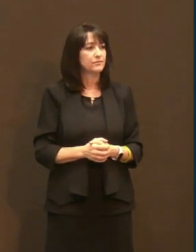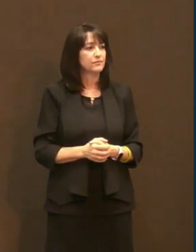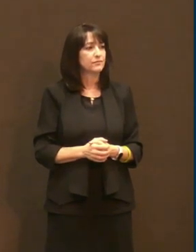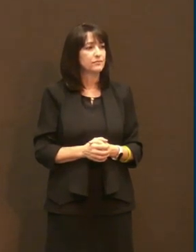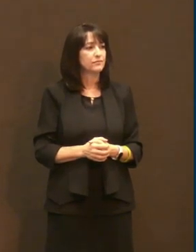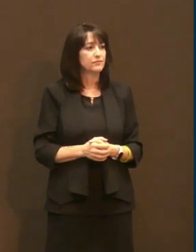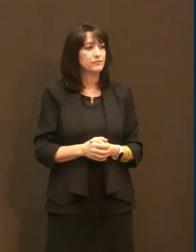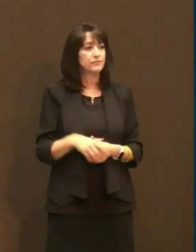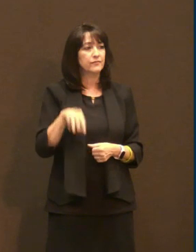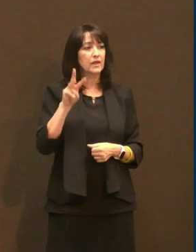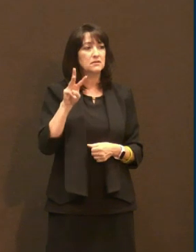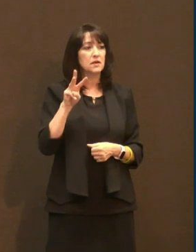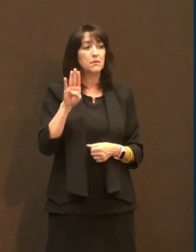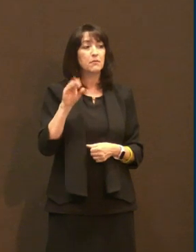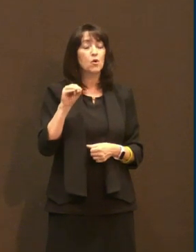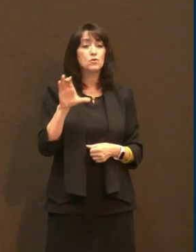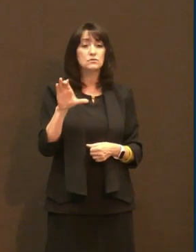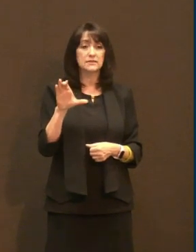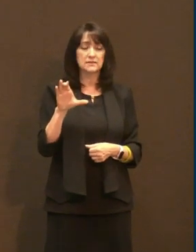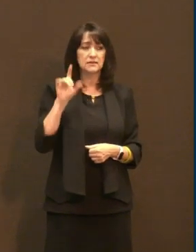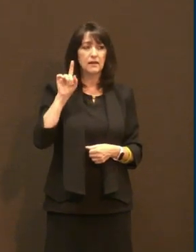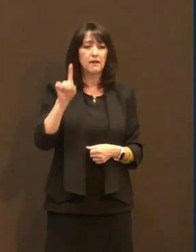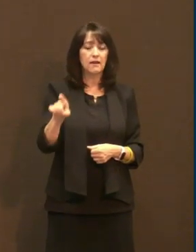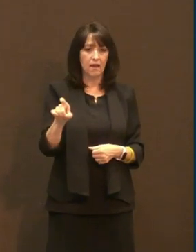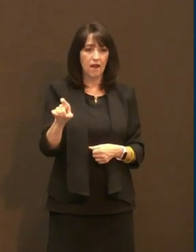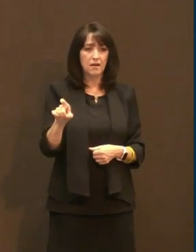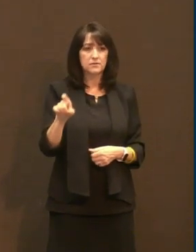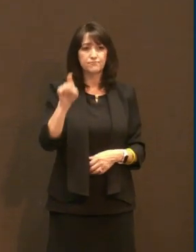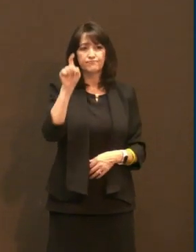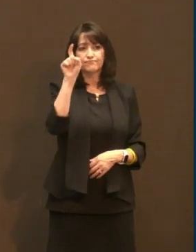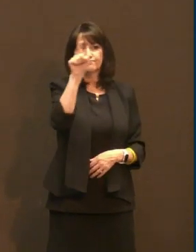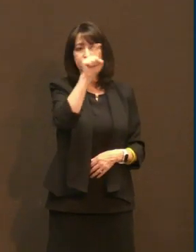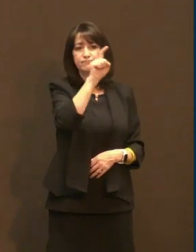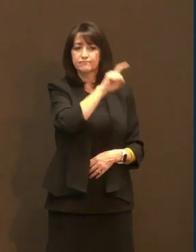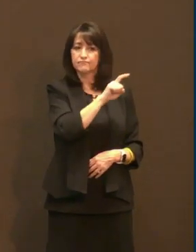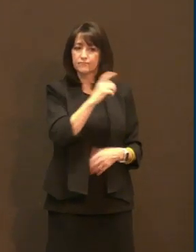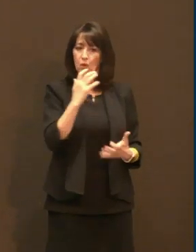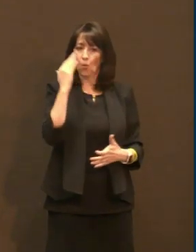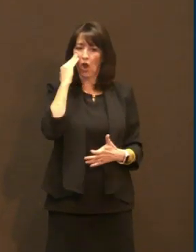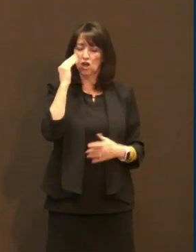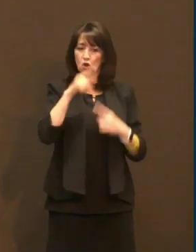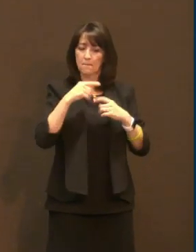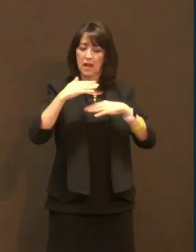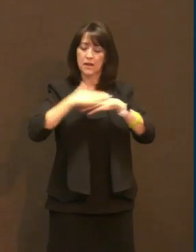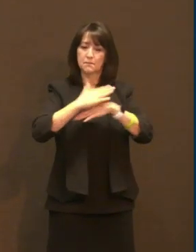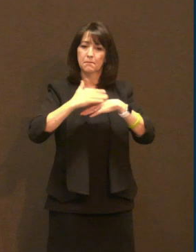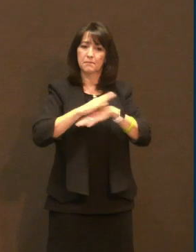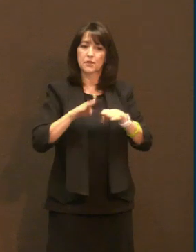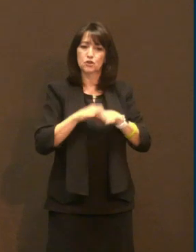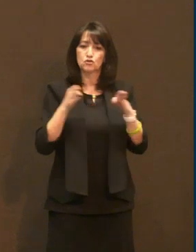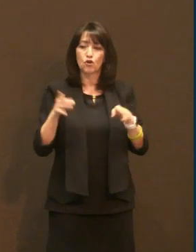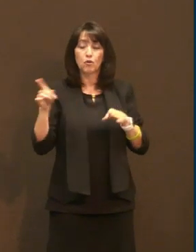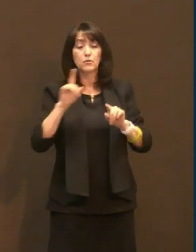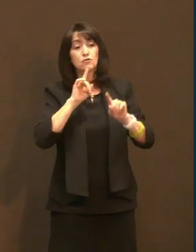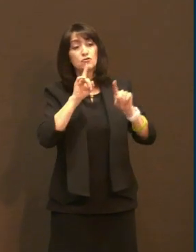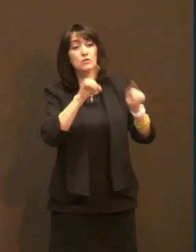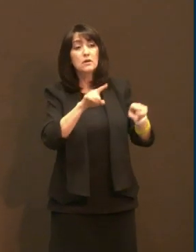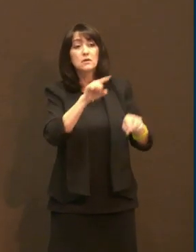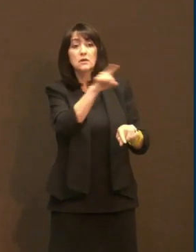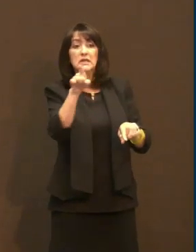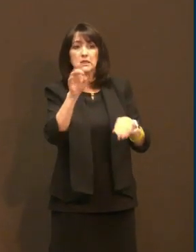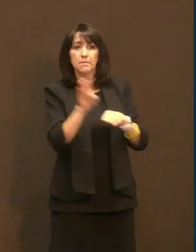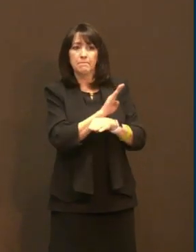Tom Lehman at WBOC says, the mayors of Delaware beach towns have sent you a letter about reopening. What's your response to them and to business owners that